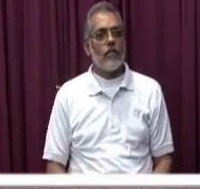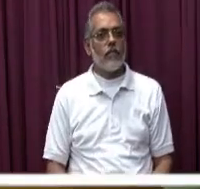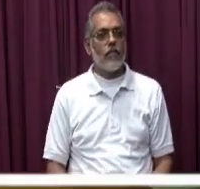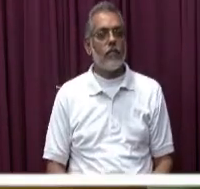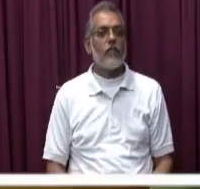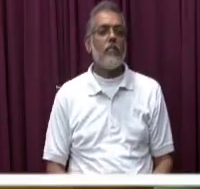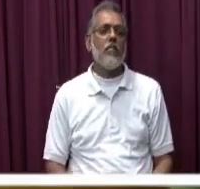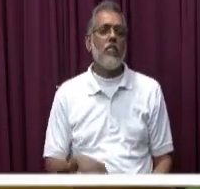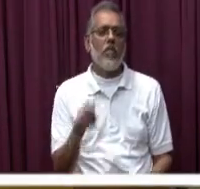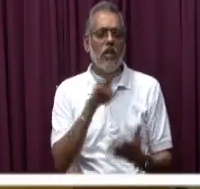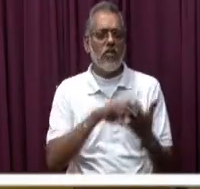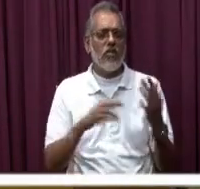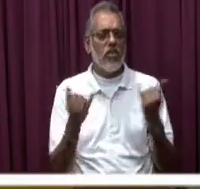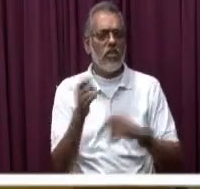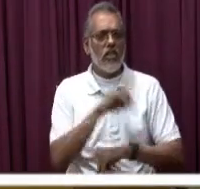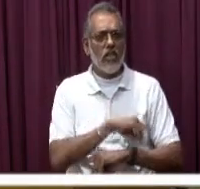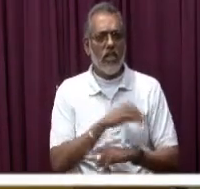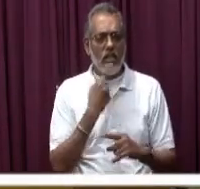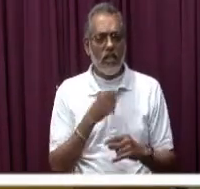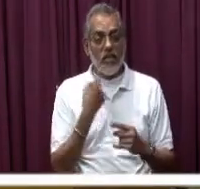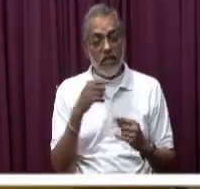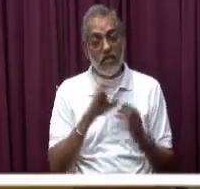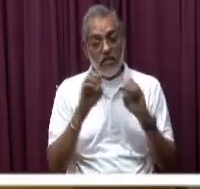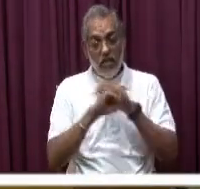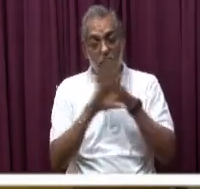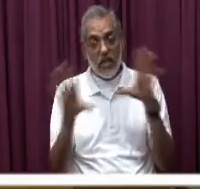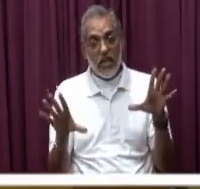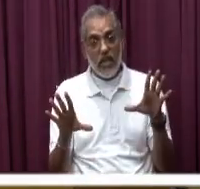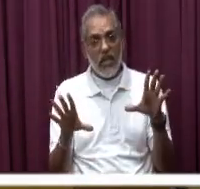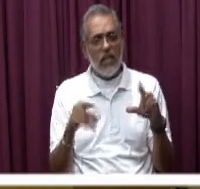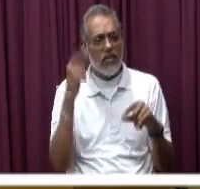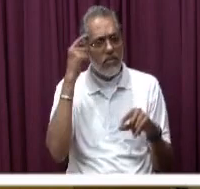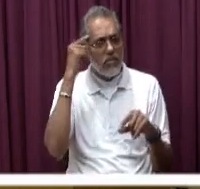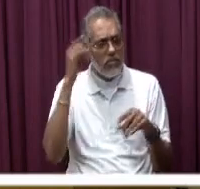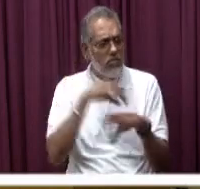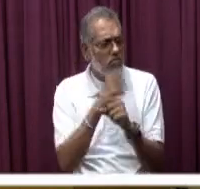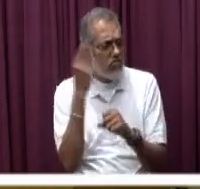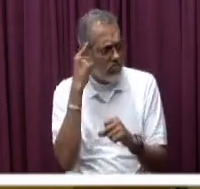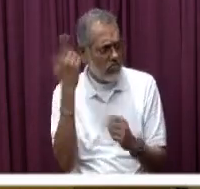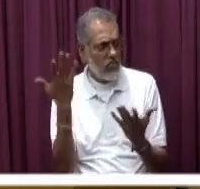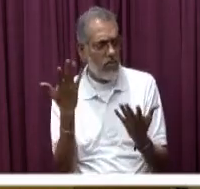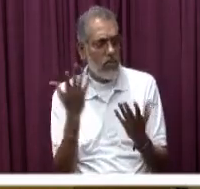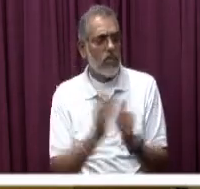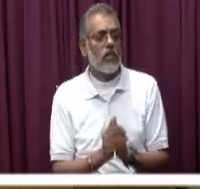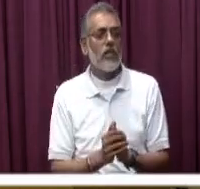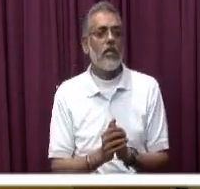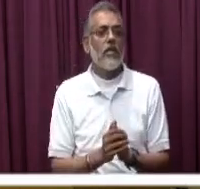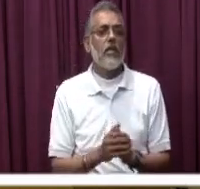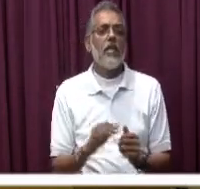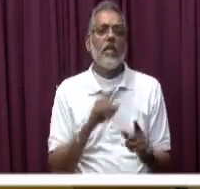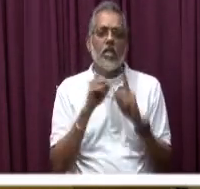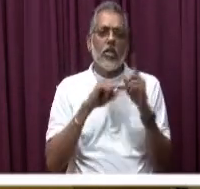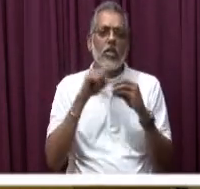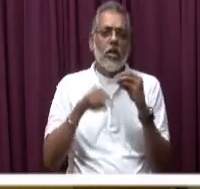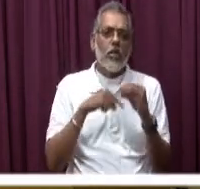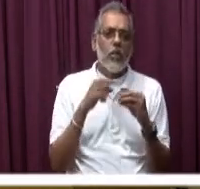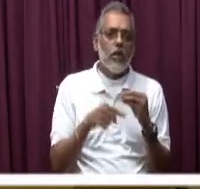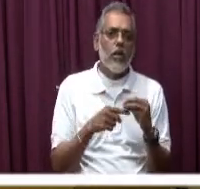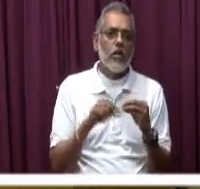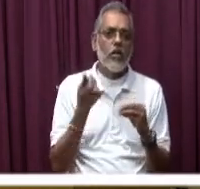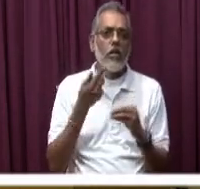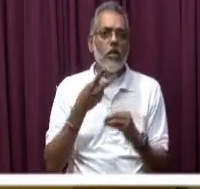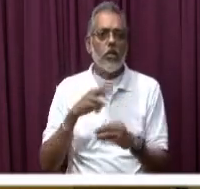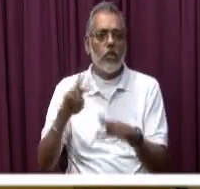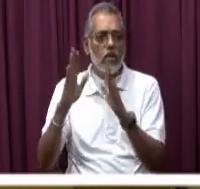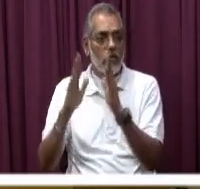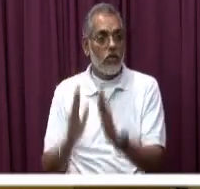Our reading today is a very profound, provocative reading. It's speaking to the